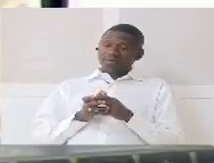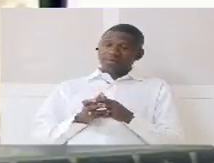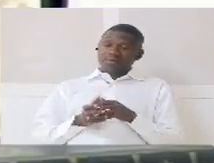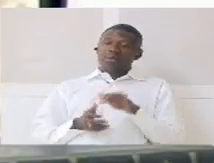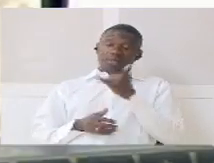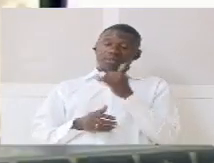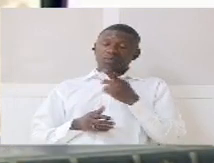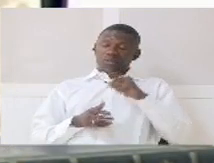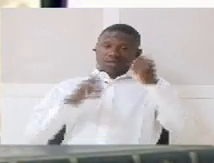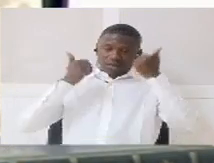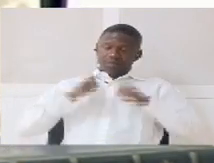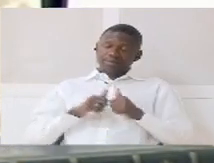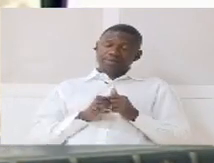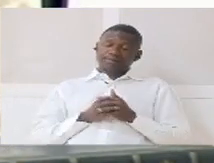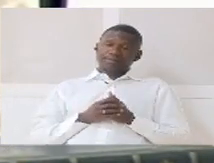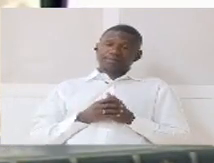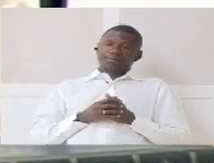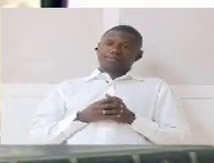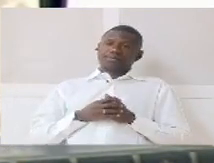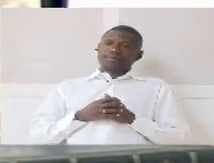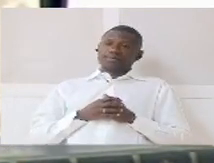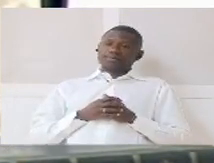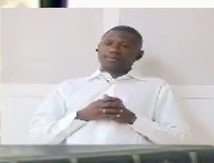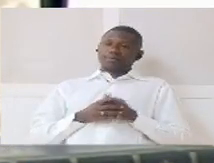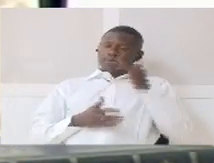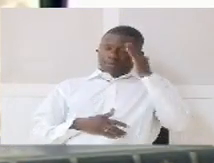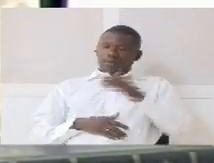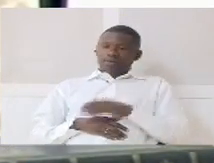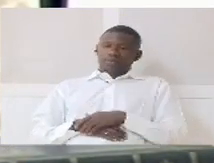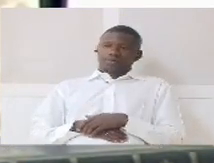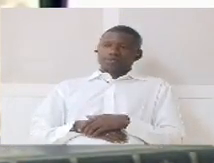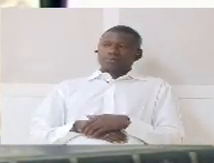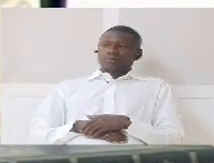Kekam? That's what. That's what's happening.